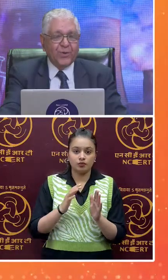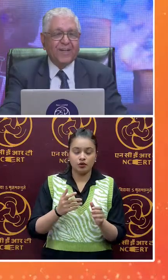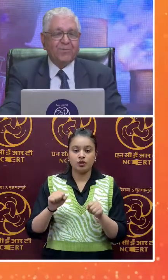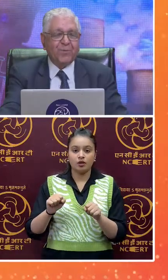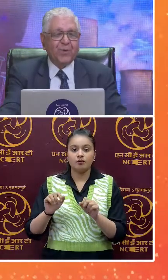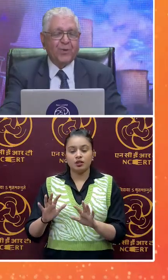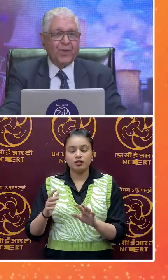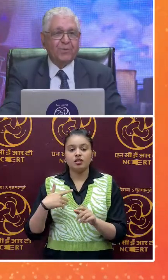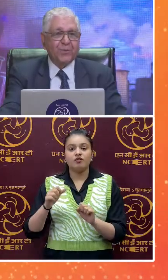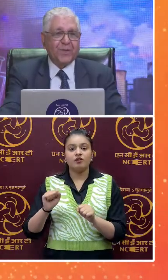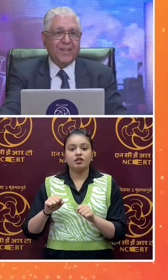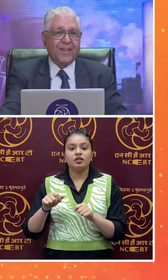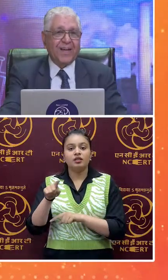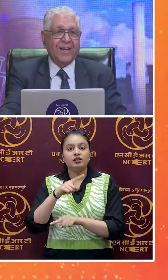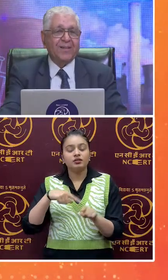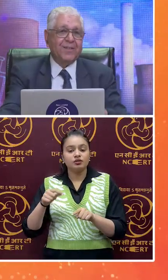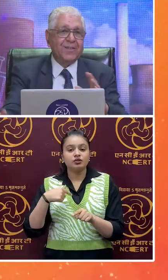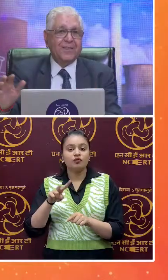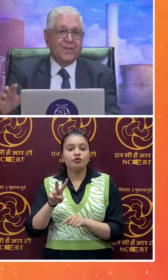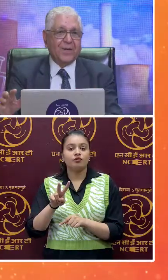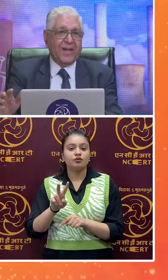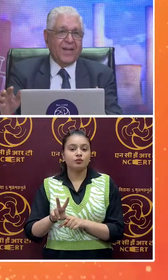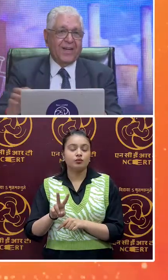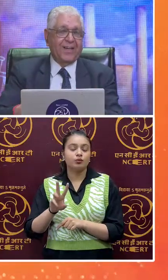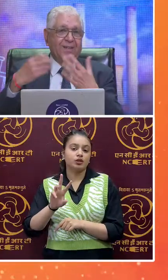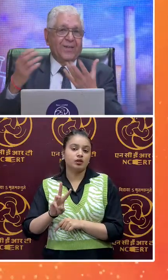you needed plutonium 239